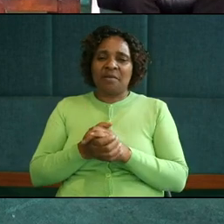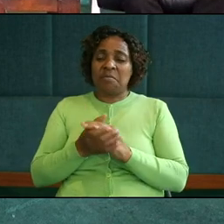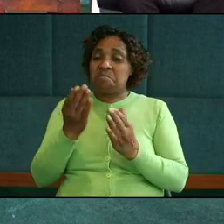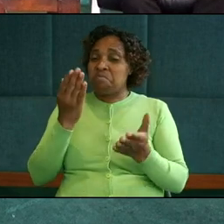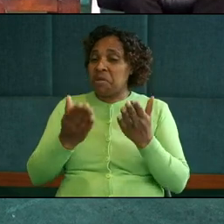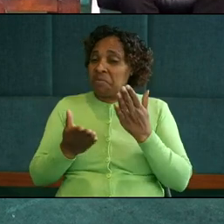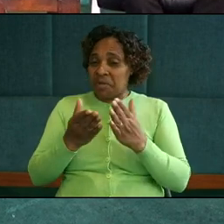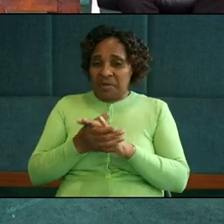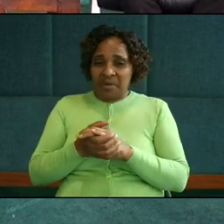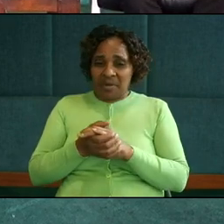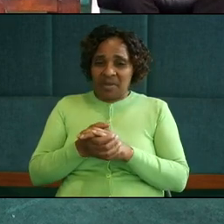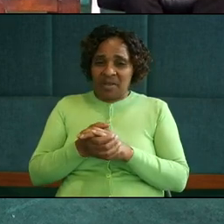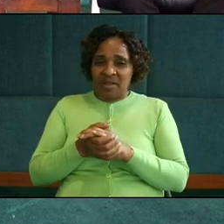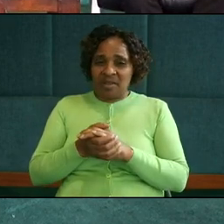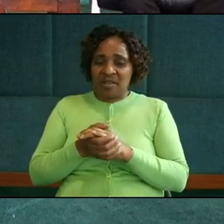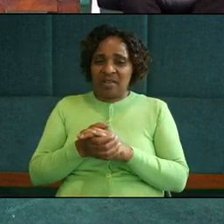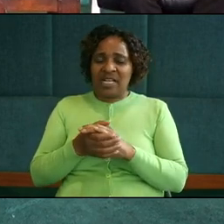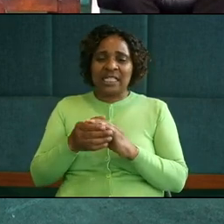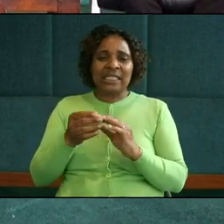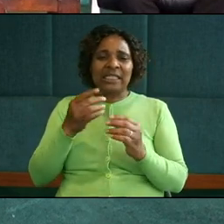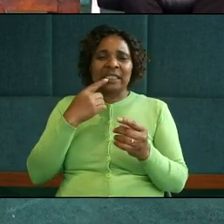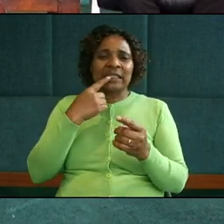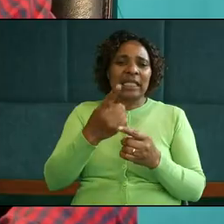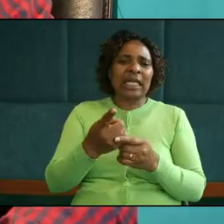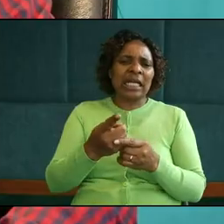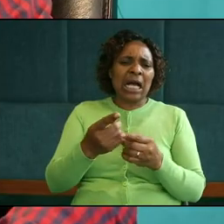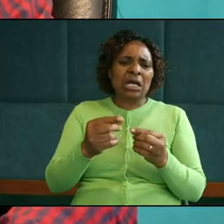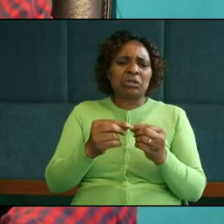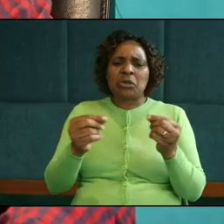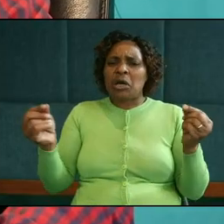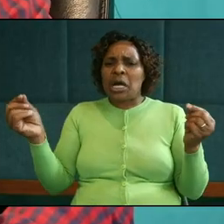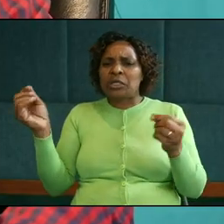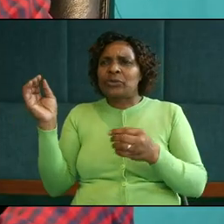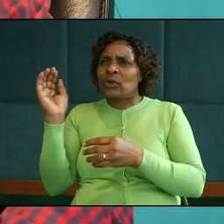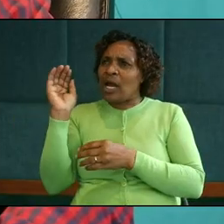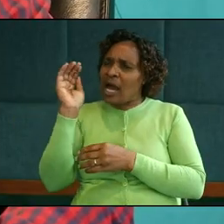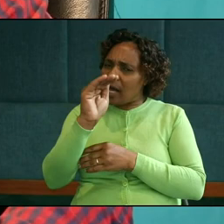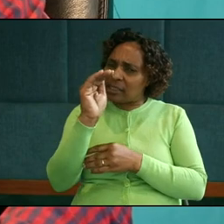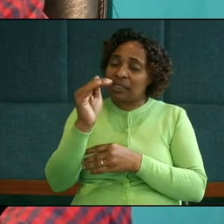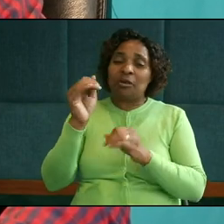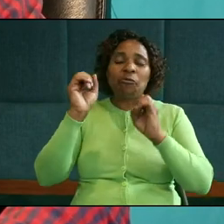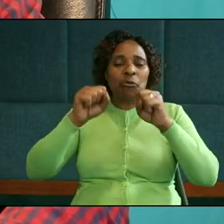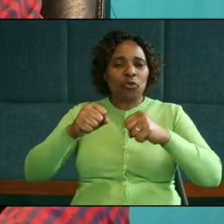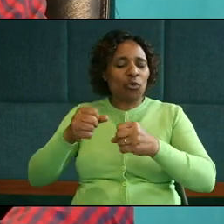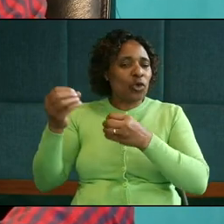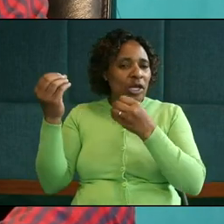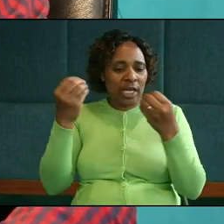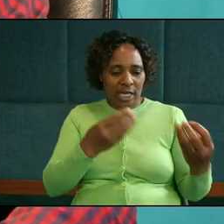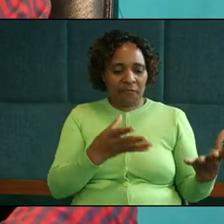Perhaps it kind of says that as long as you ask, He'll give you, and